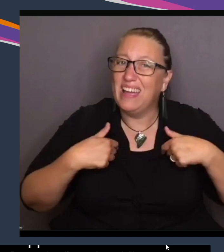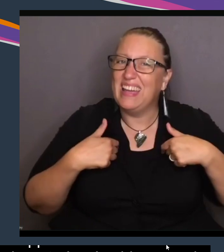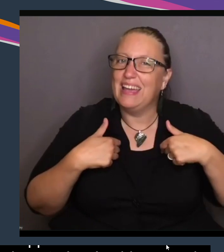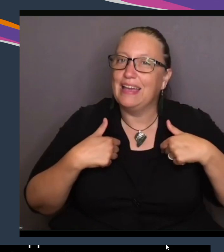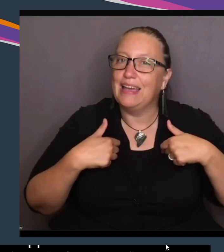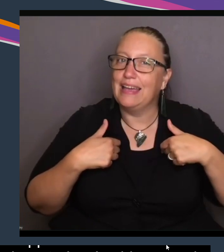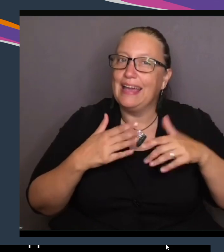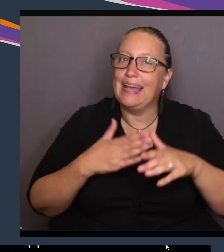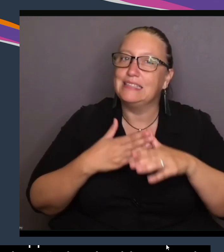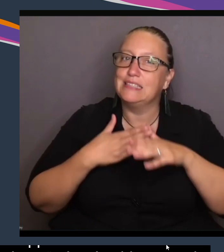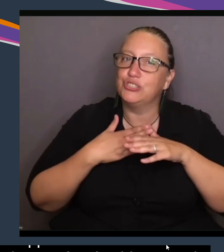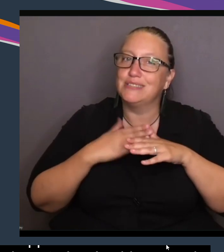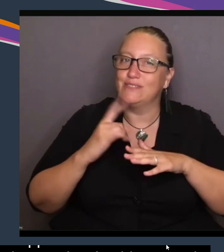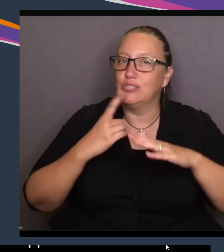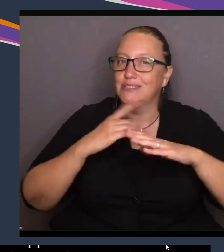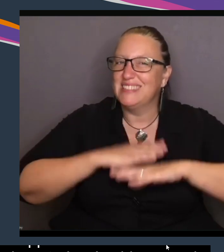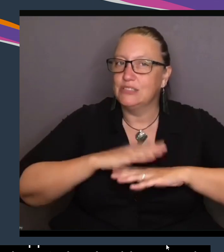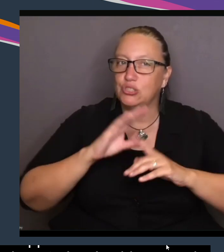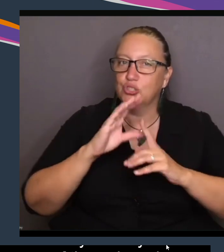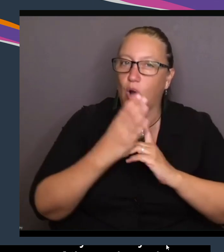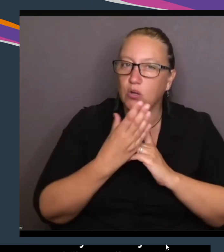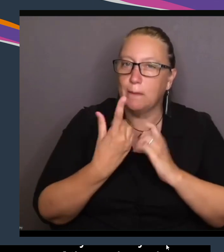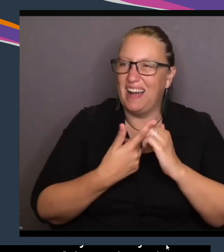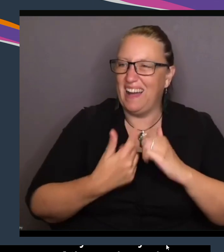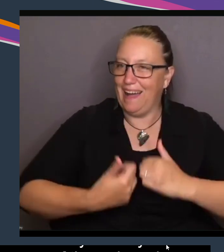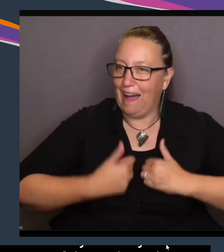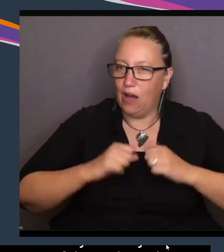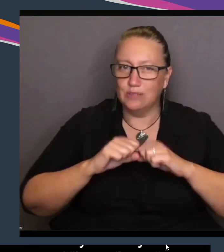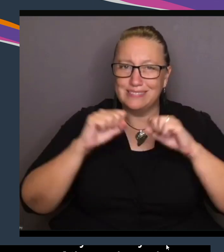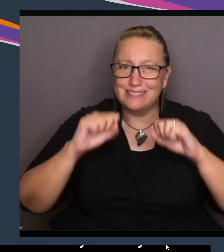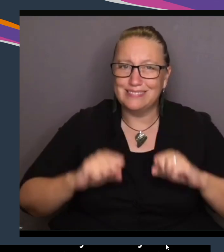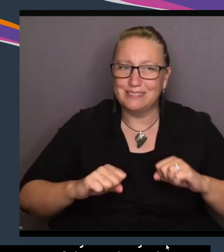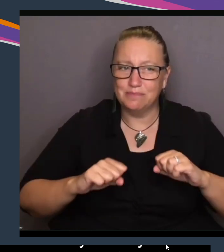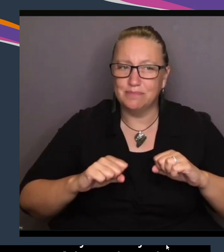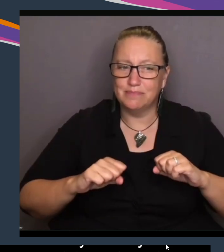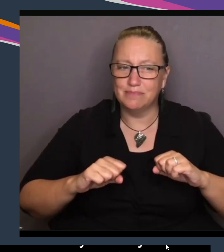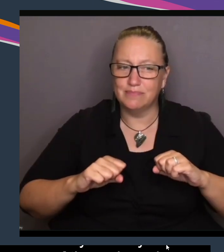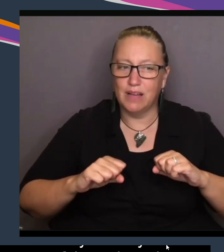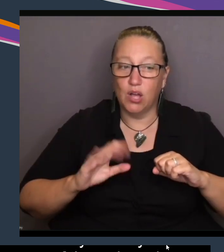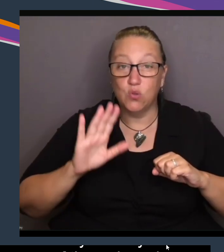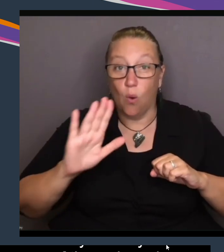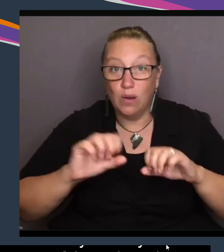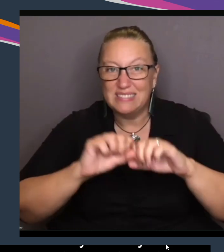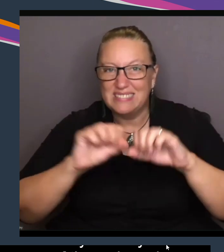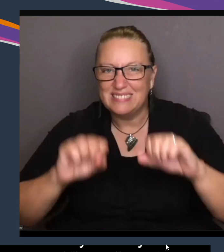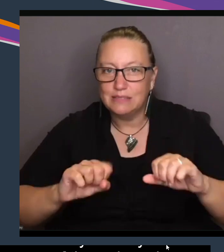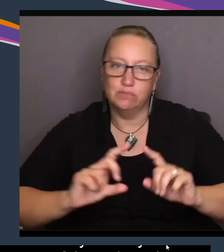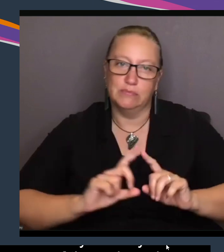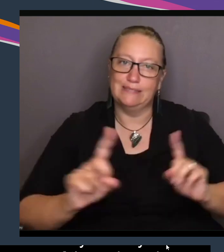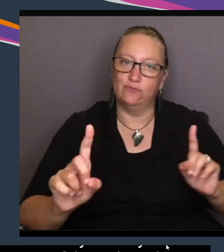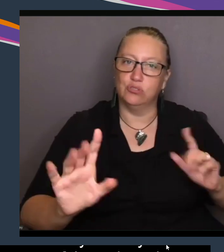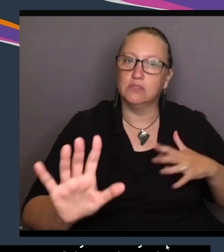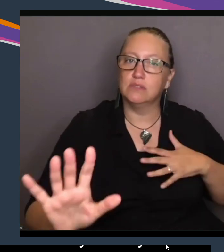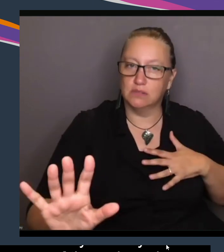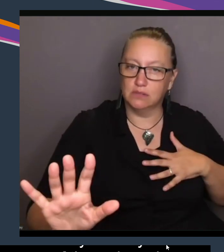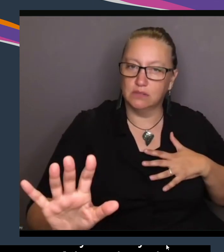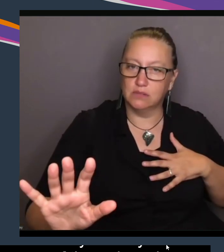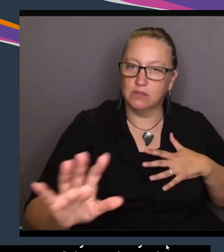in a predominantly different system. So there is this cultural clash that we have to